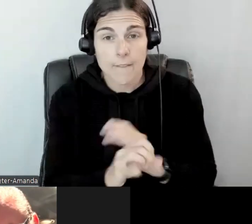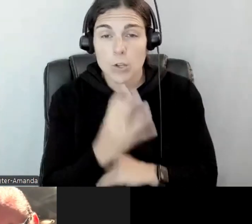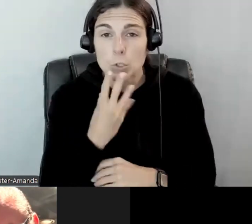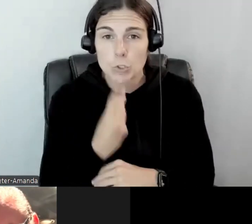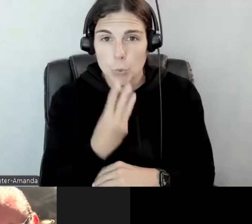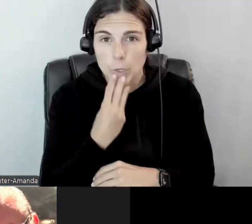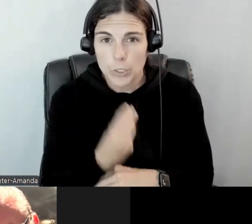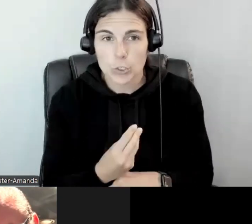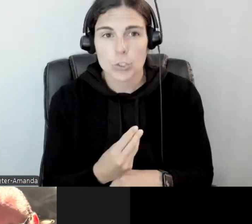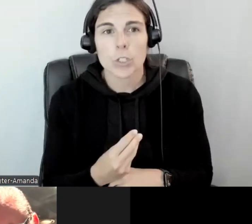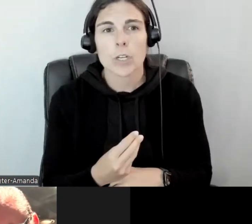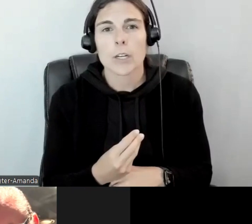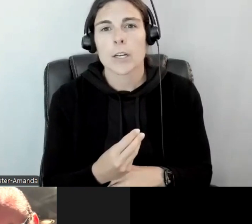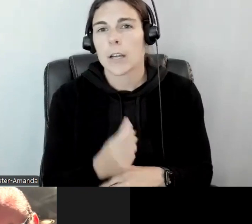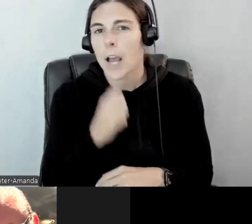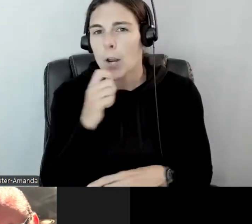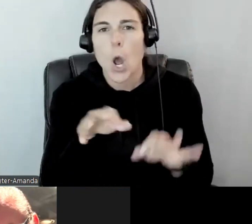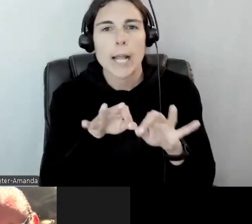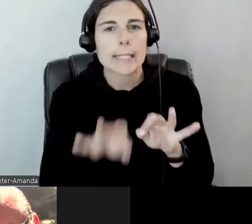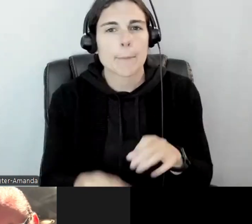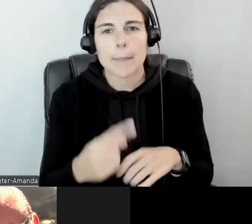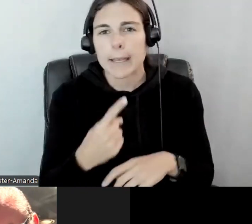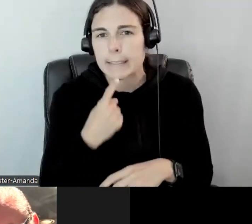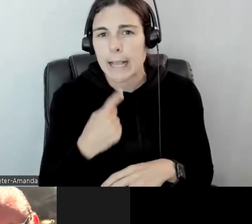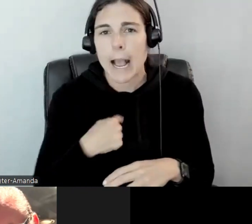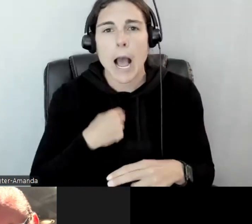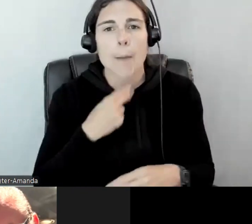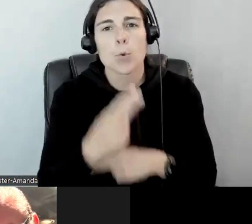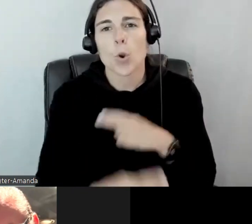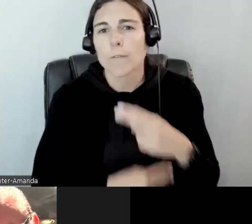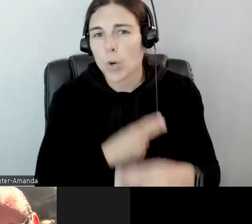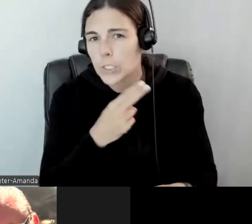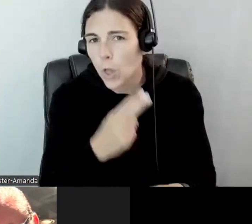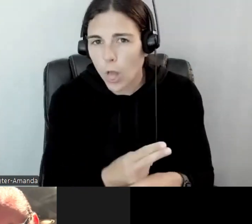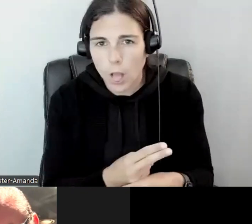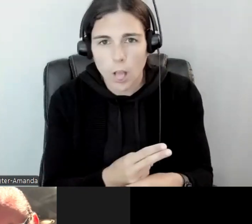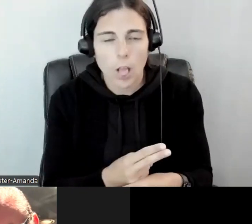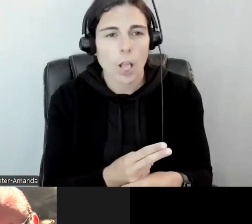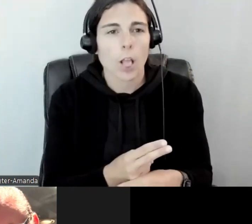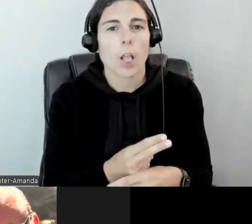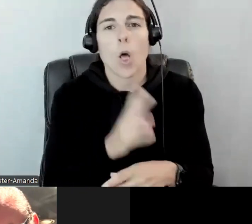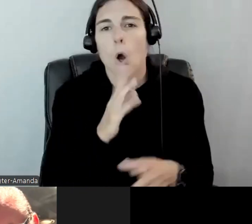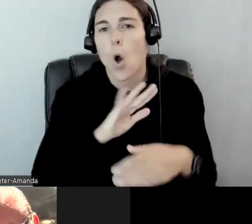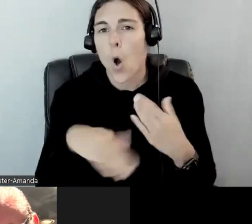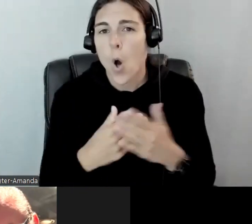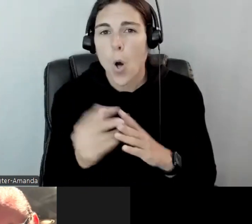than simply say, I'm a universalist, I'm a person, all people are equal, all of which I